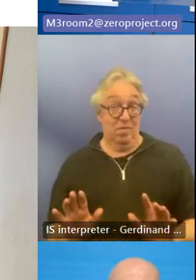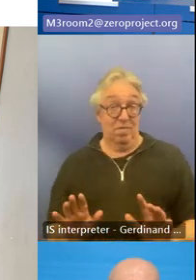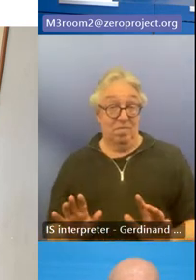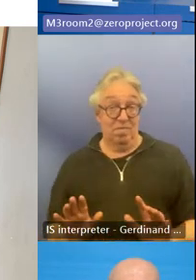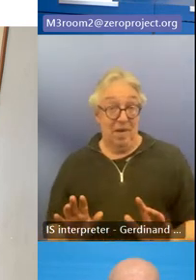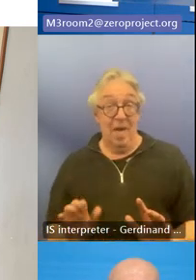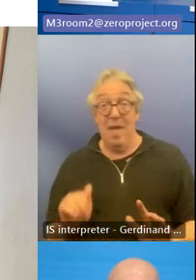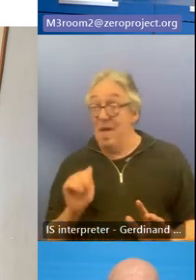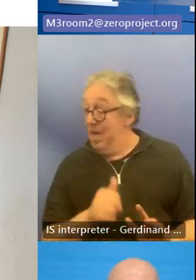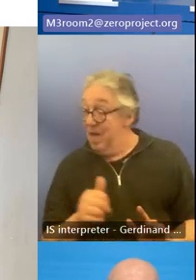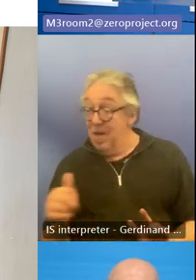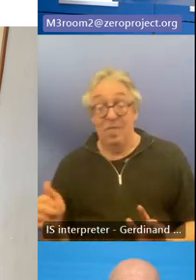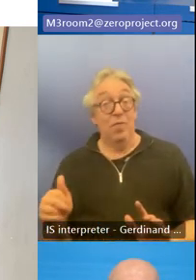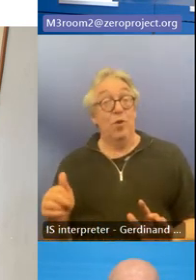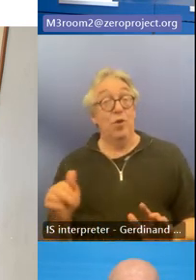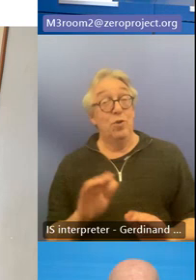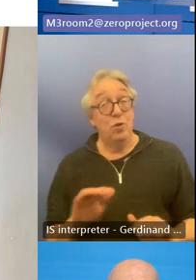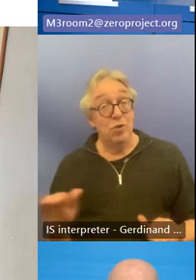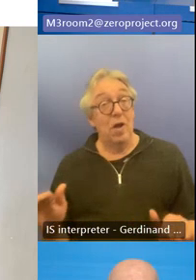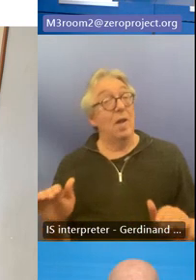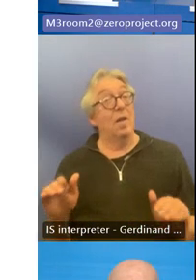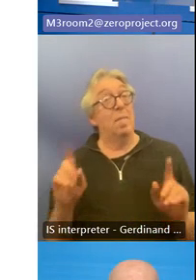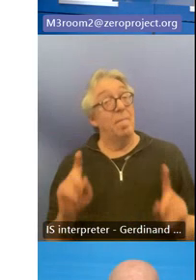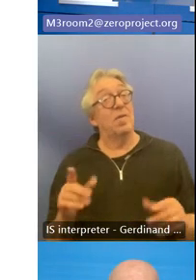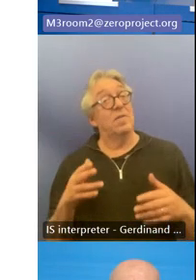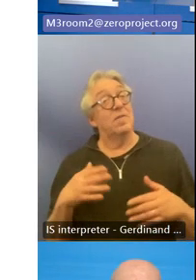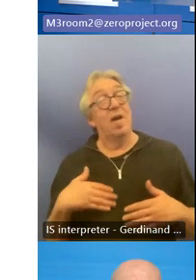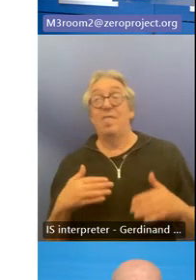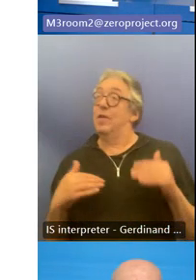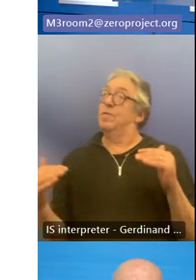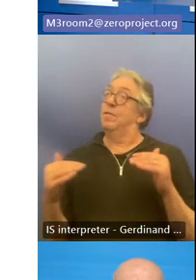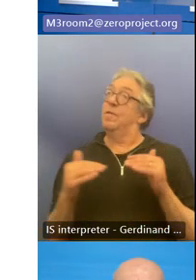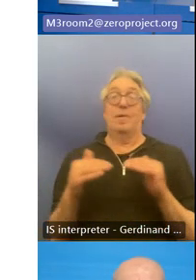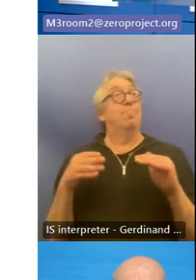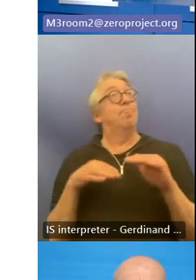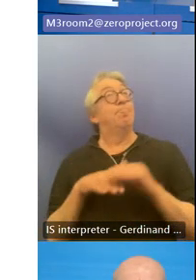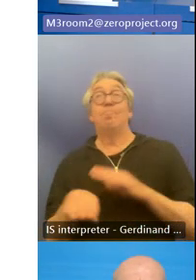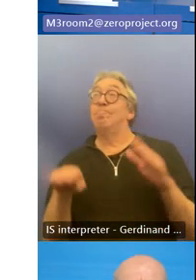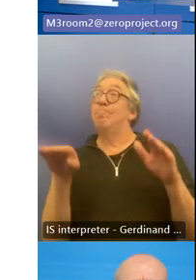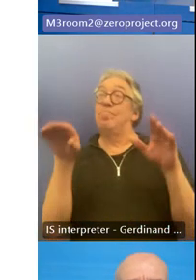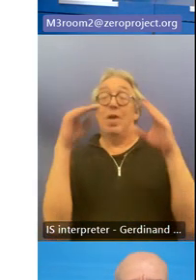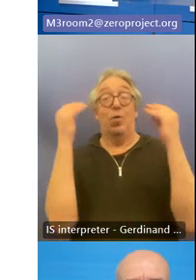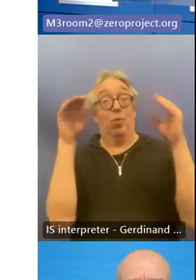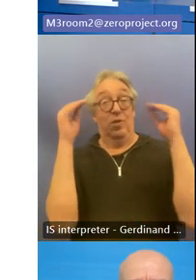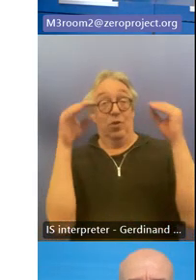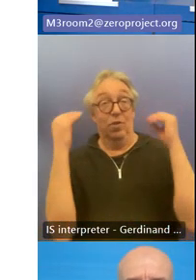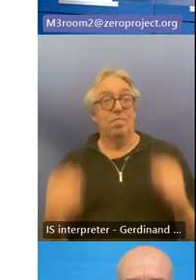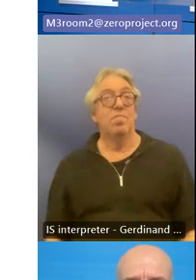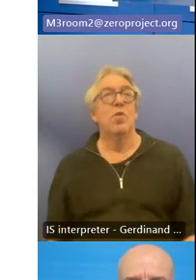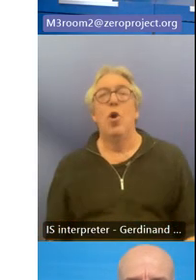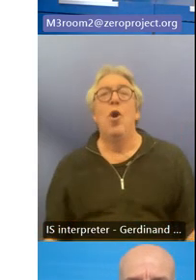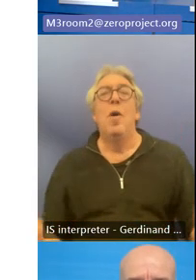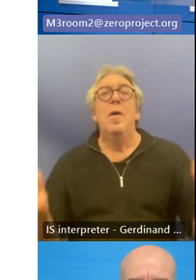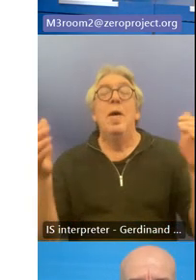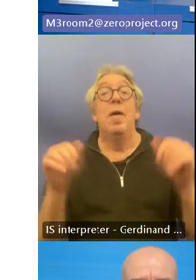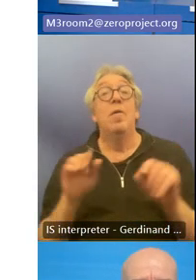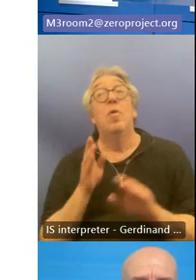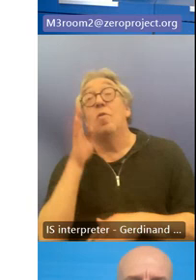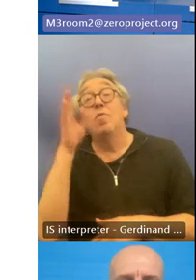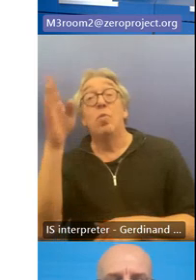matters to be equally treated in education. So the next steps, just shortly, it is